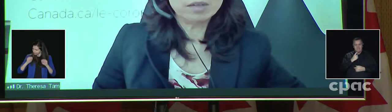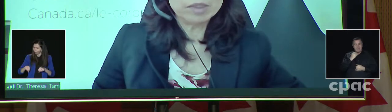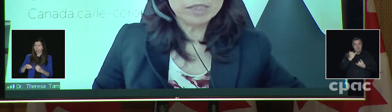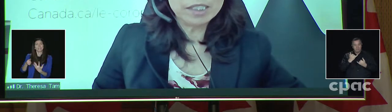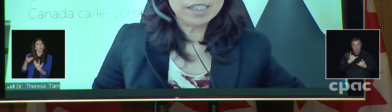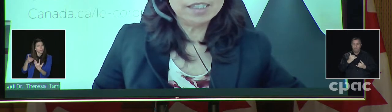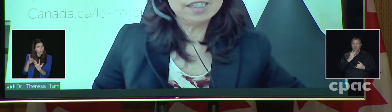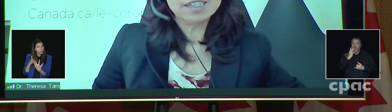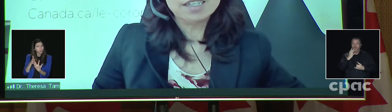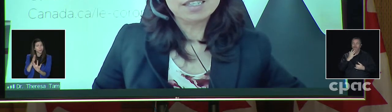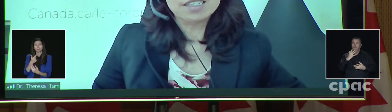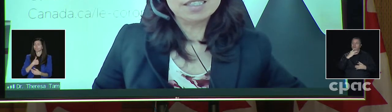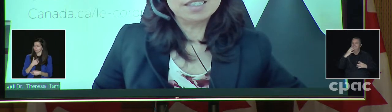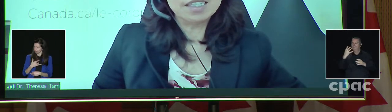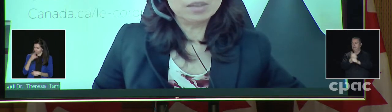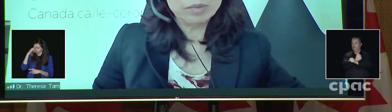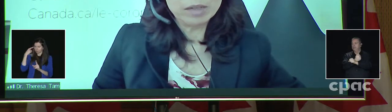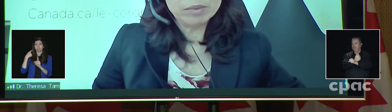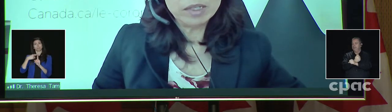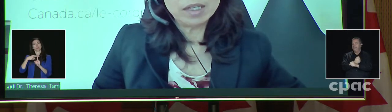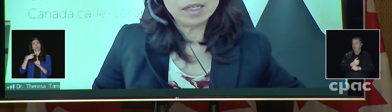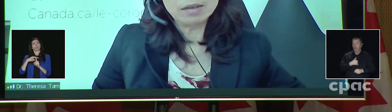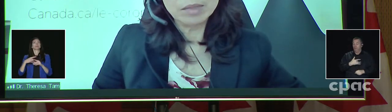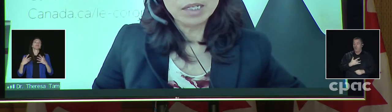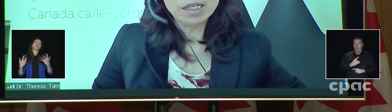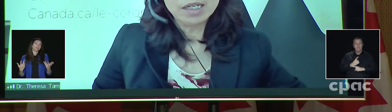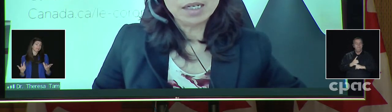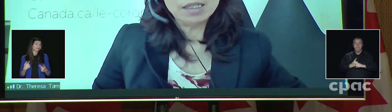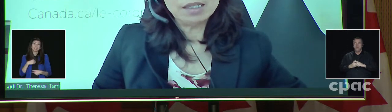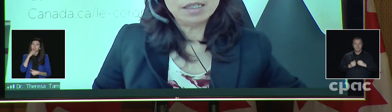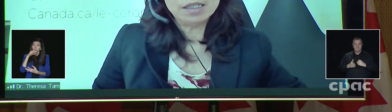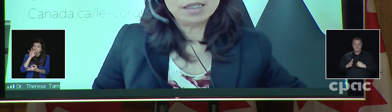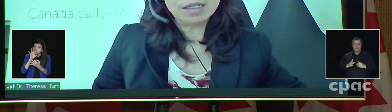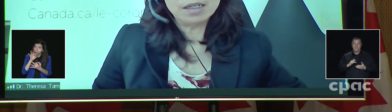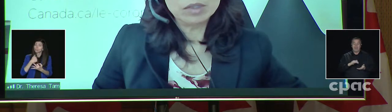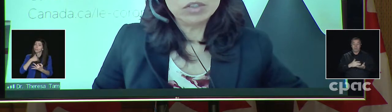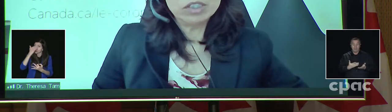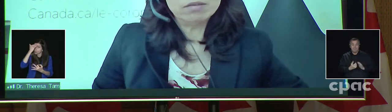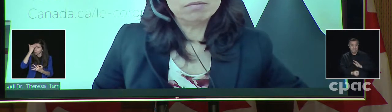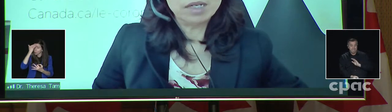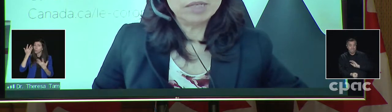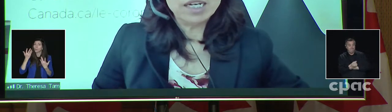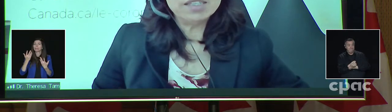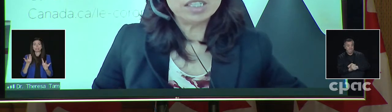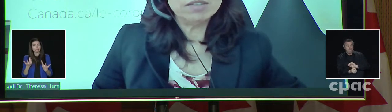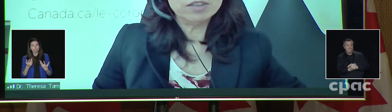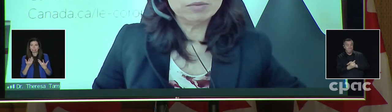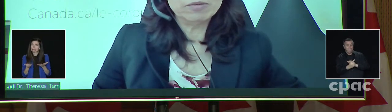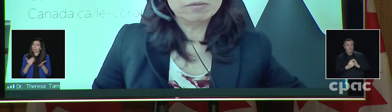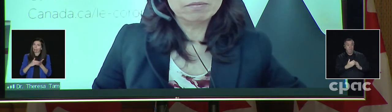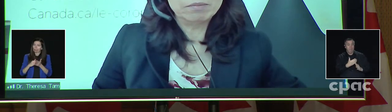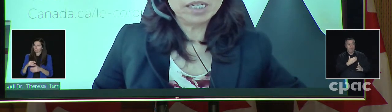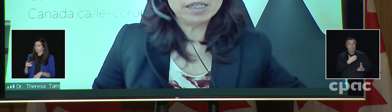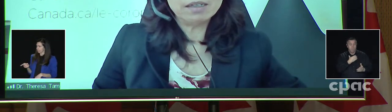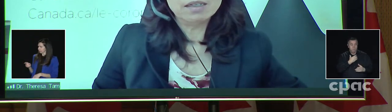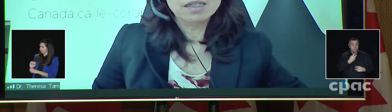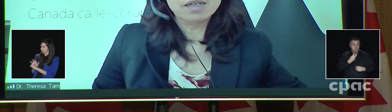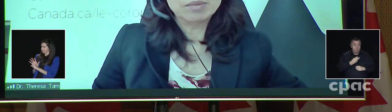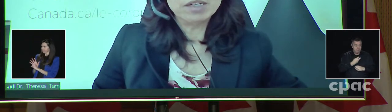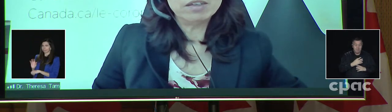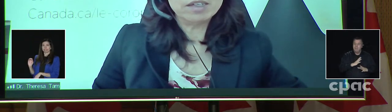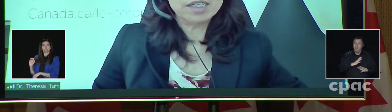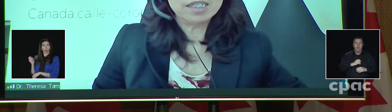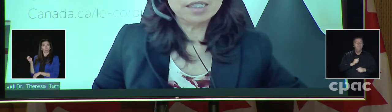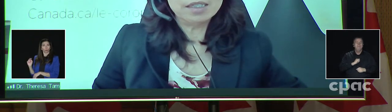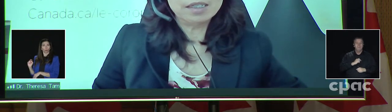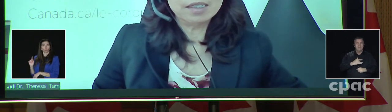still optimistic. This is another bump. I think we should, I certainly feel better